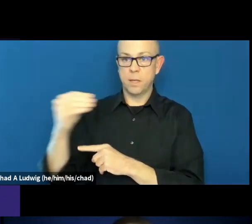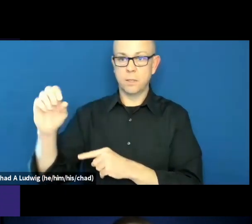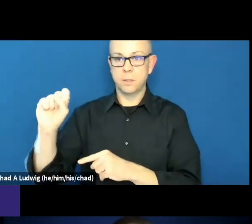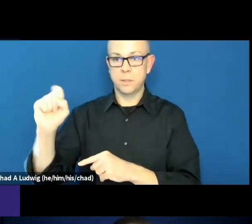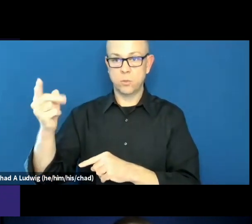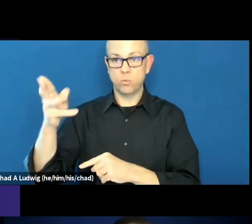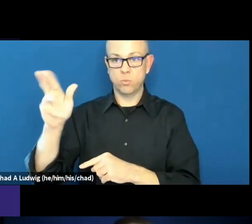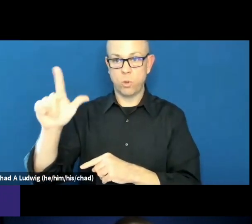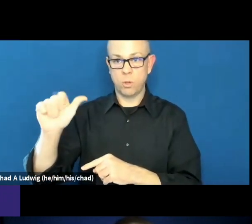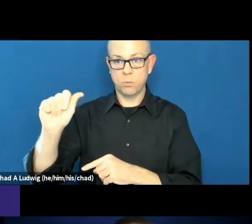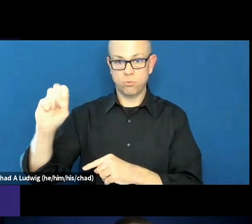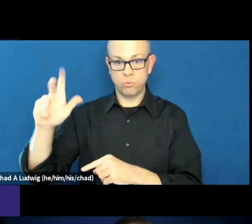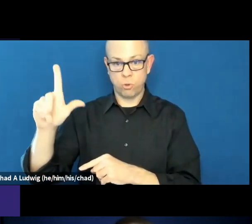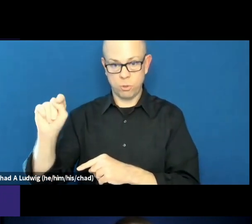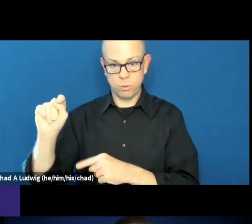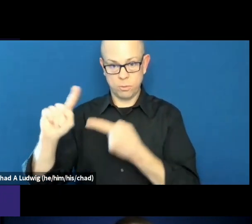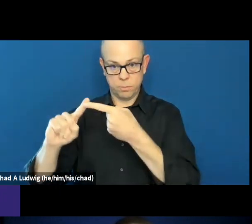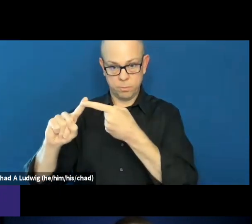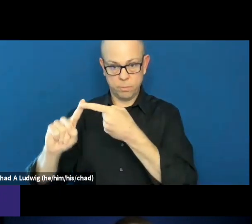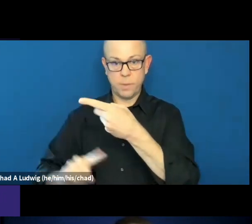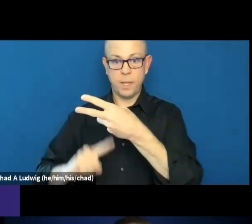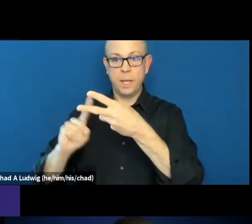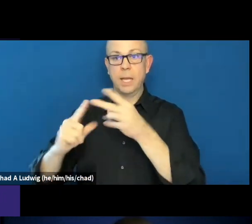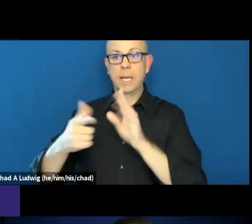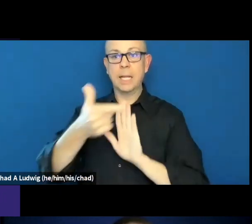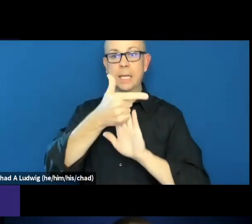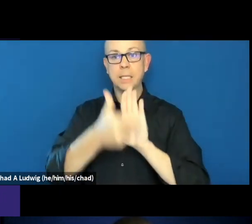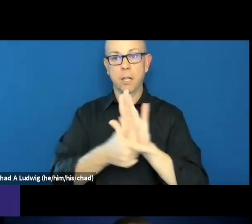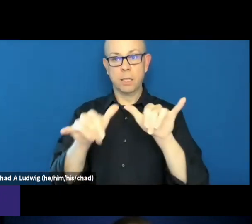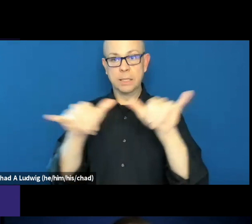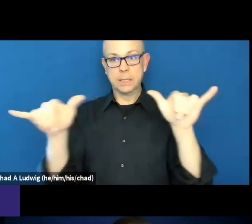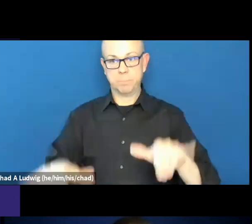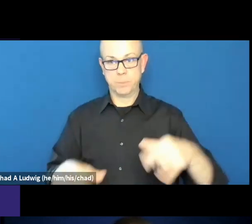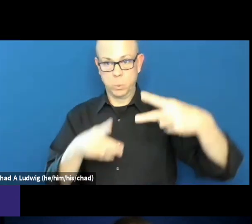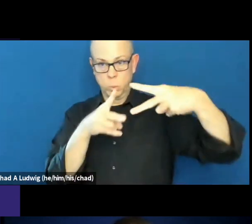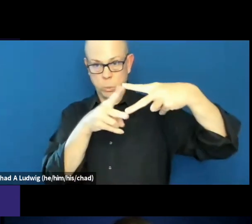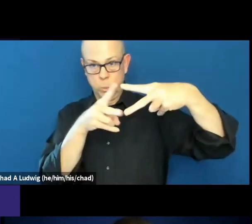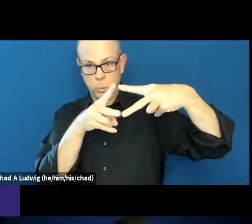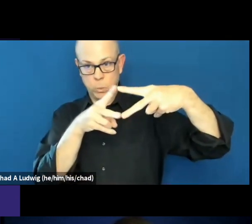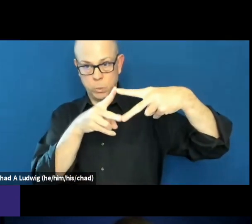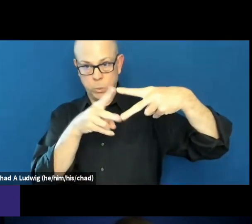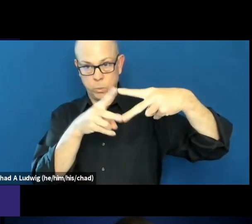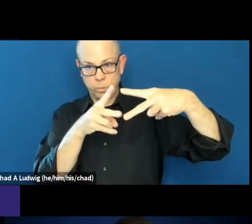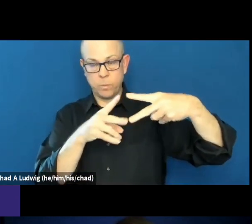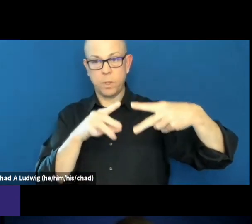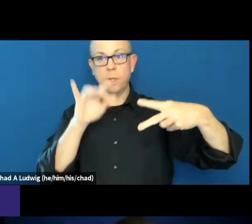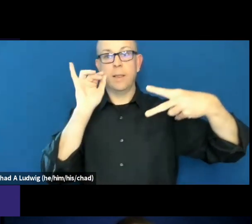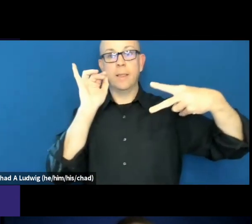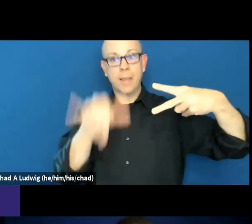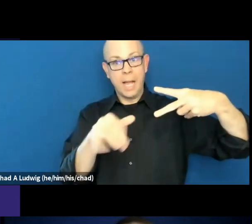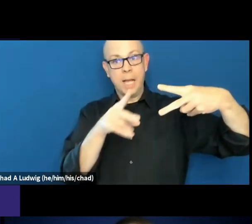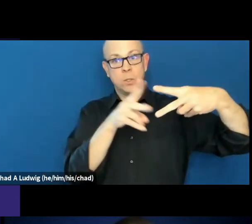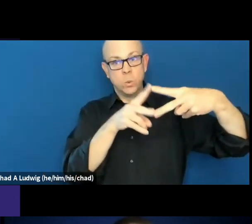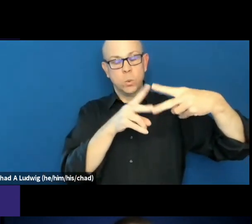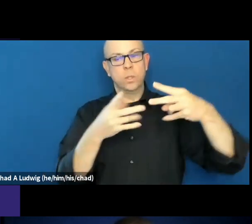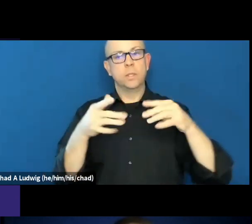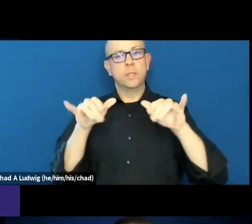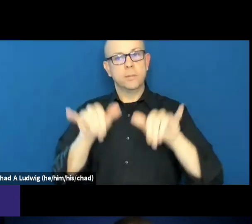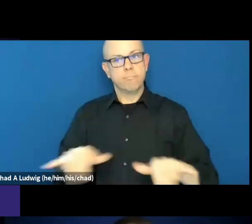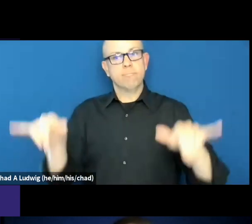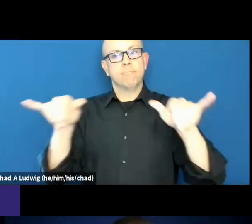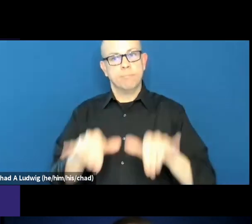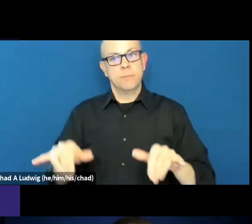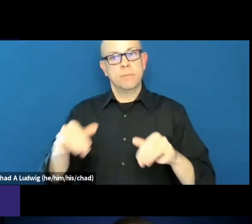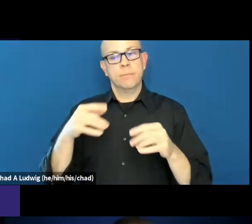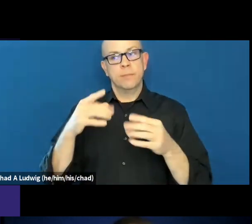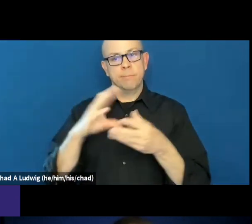like one of the major issues were domestic violence and sexual assault. And the law talked